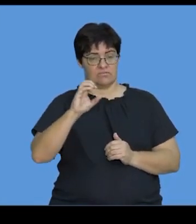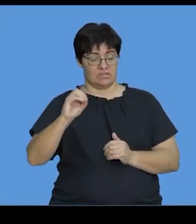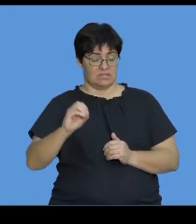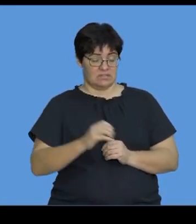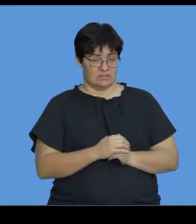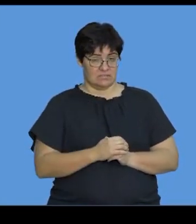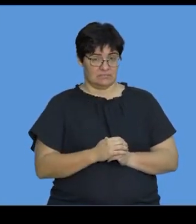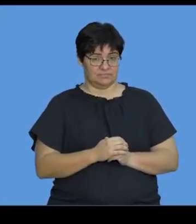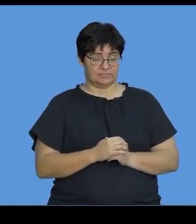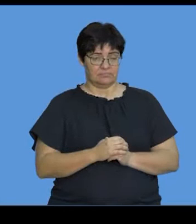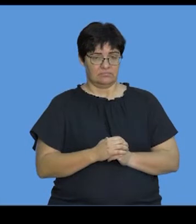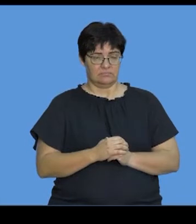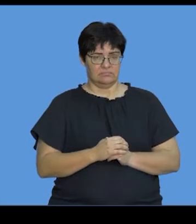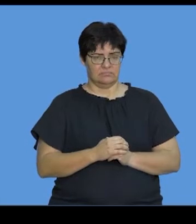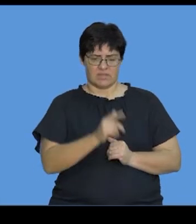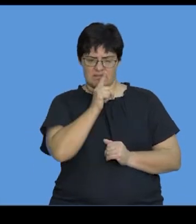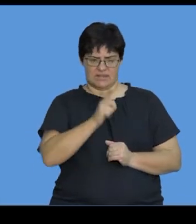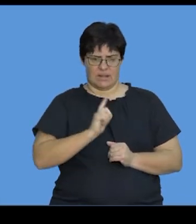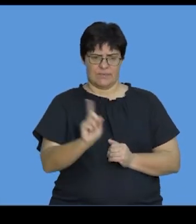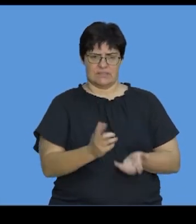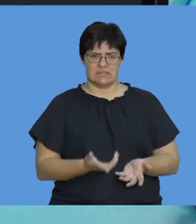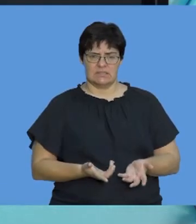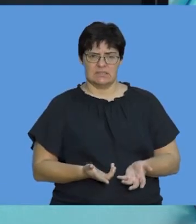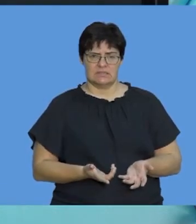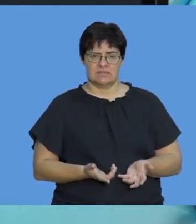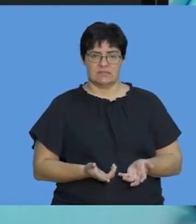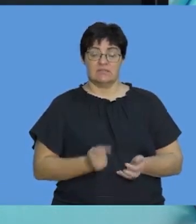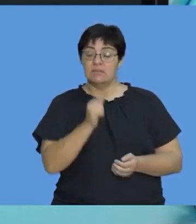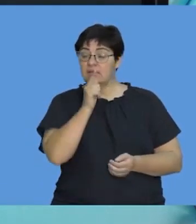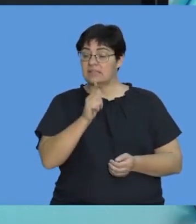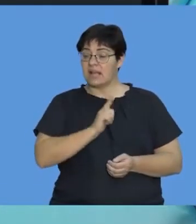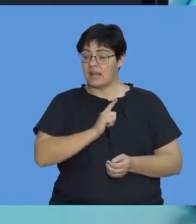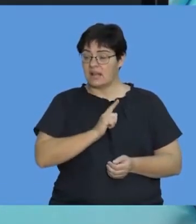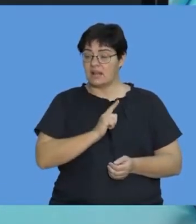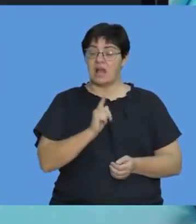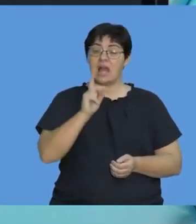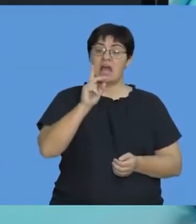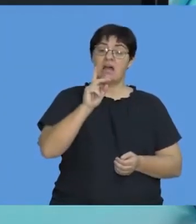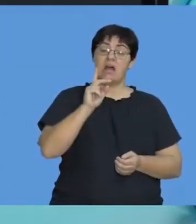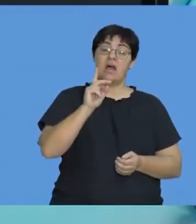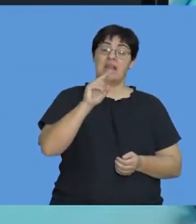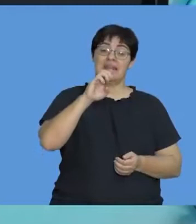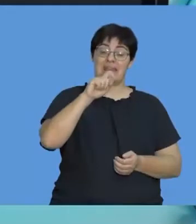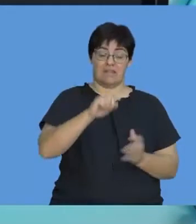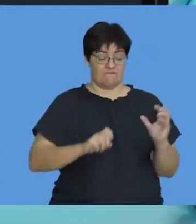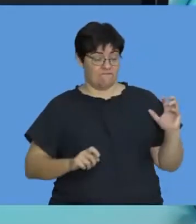5,500. What does that tell me? That tells me that the net